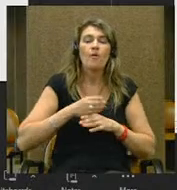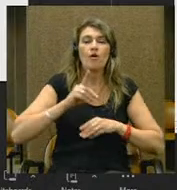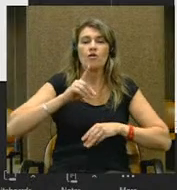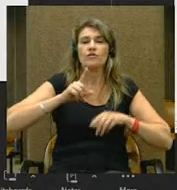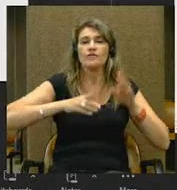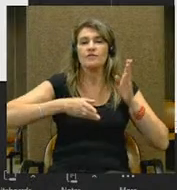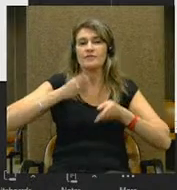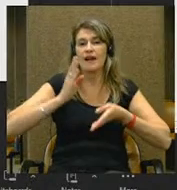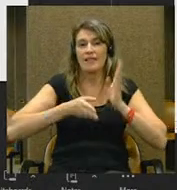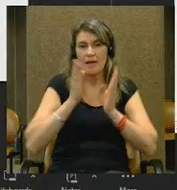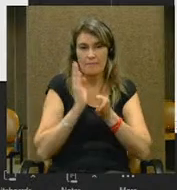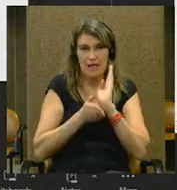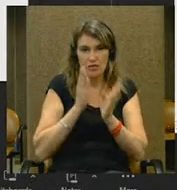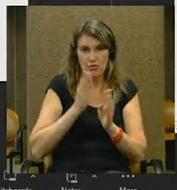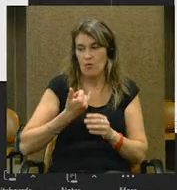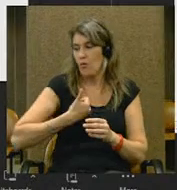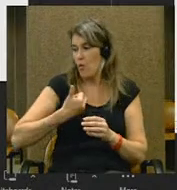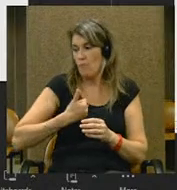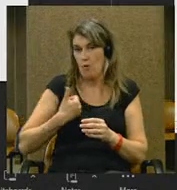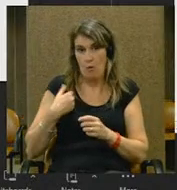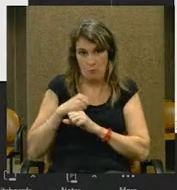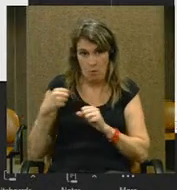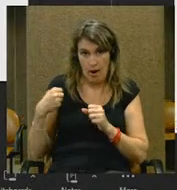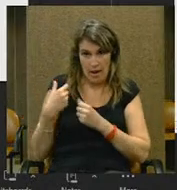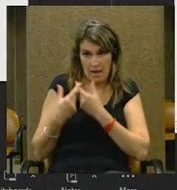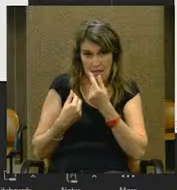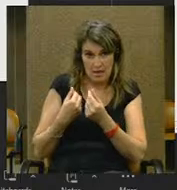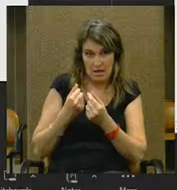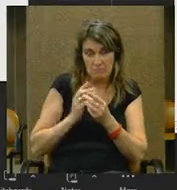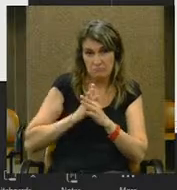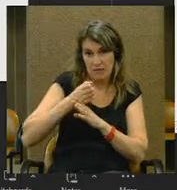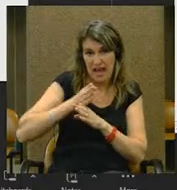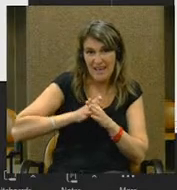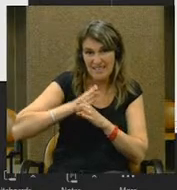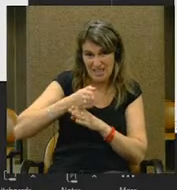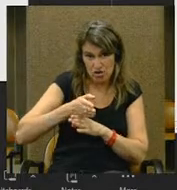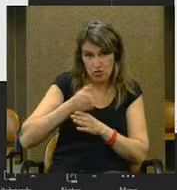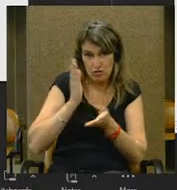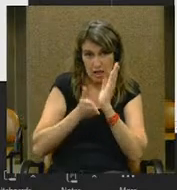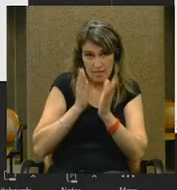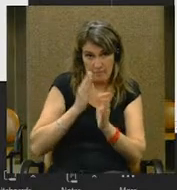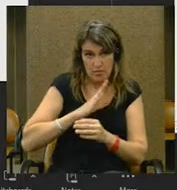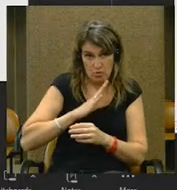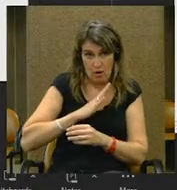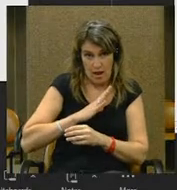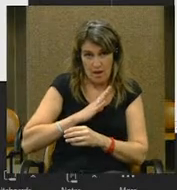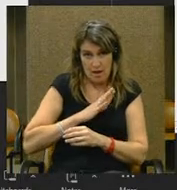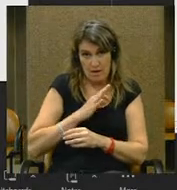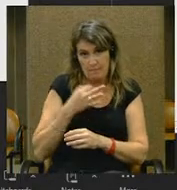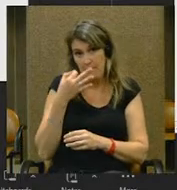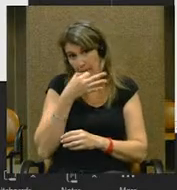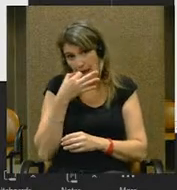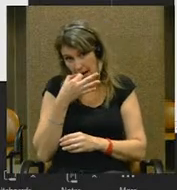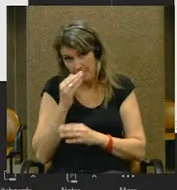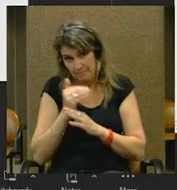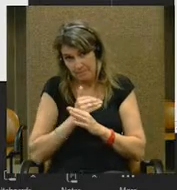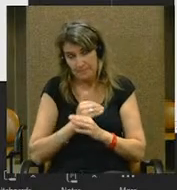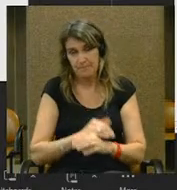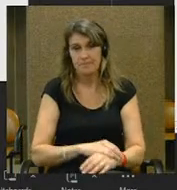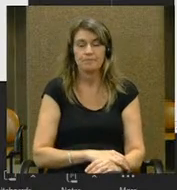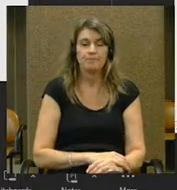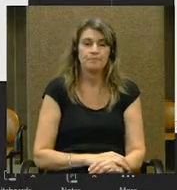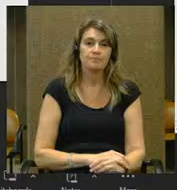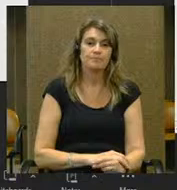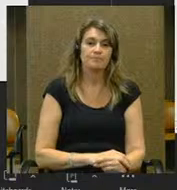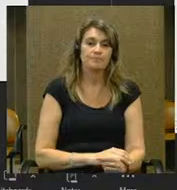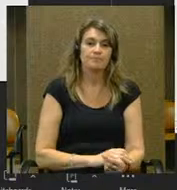types of treatment. So we're certainly lacking in our treatment of substance use and mental health